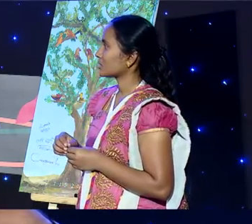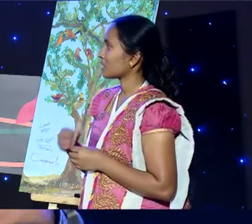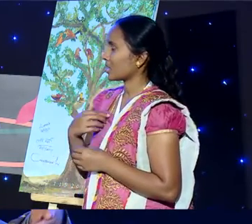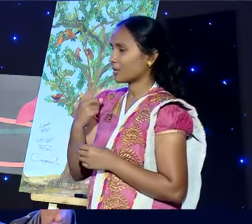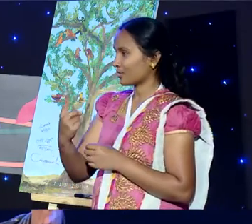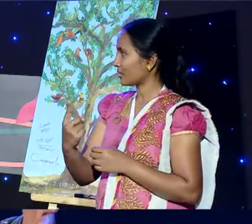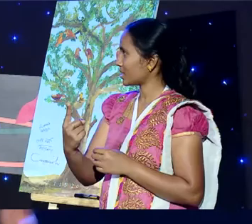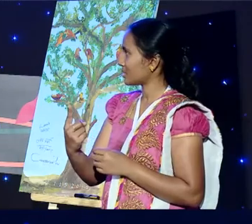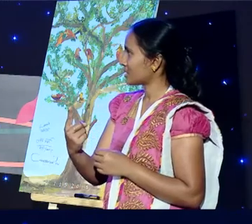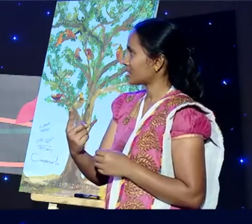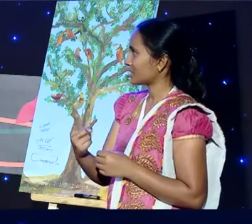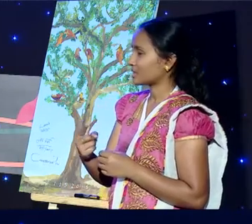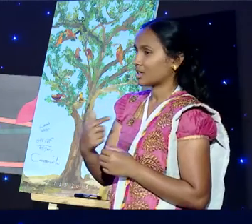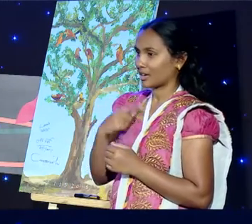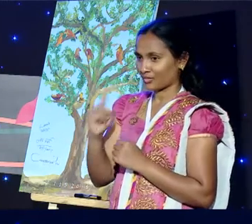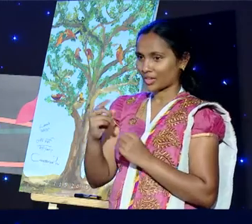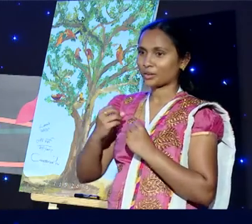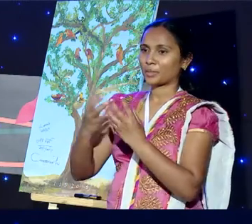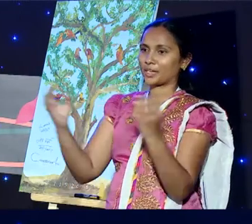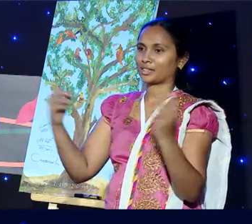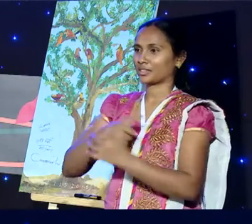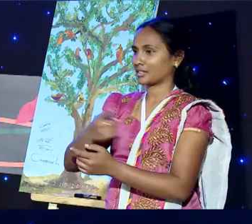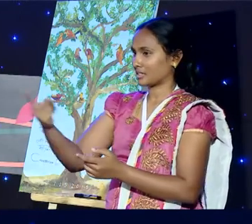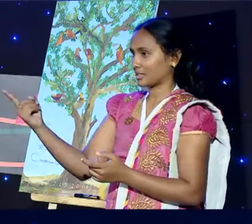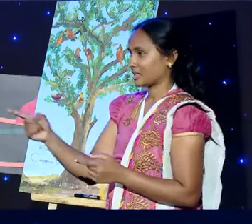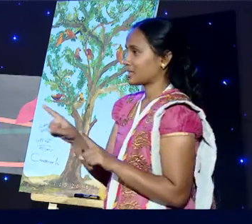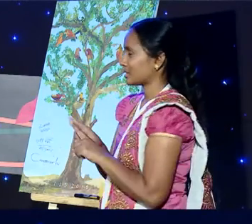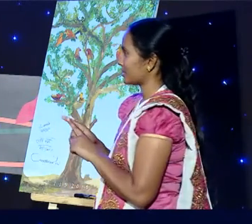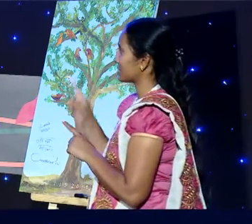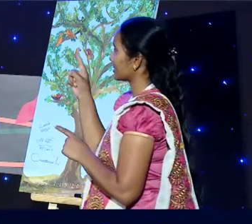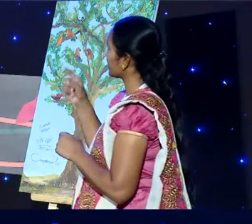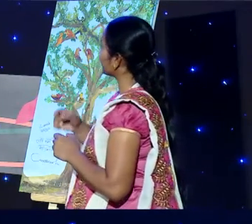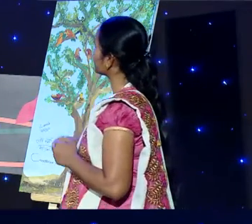one, you are many, right? It's a broadcast model. This is how we did TV.